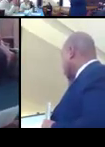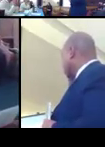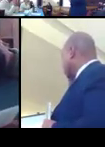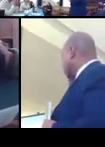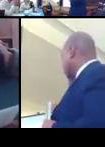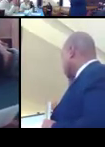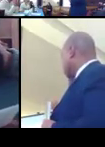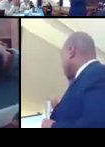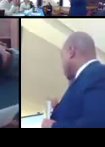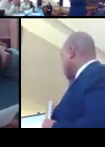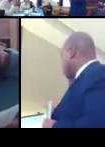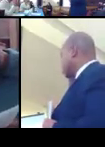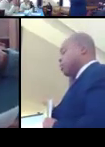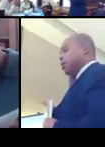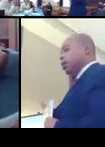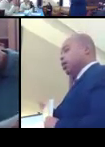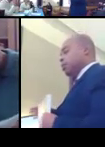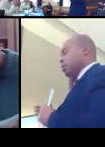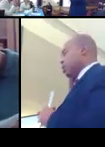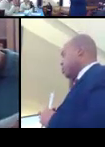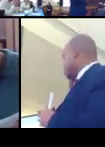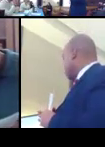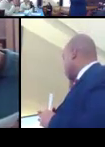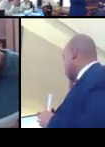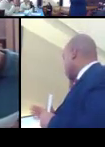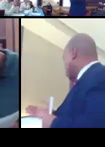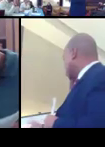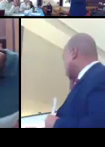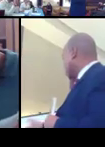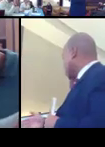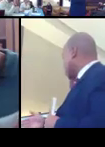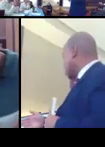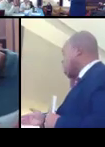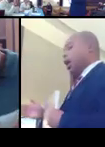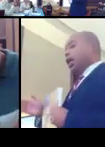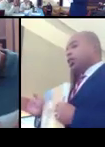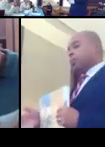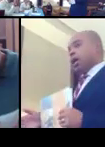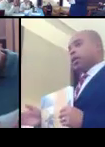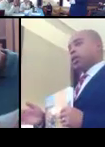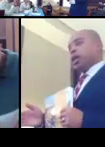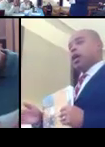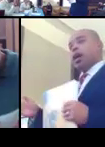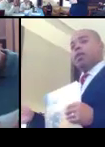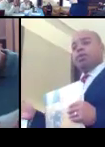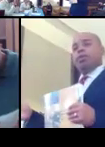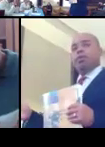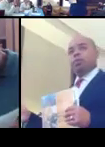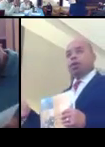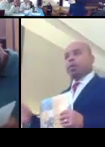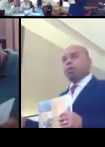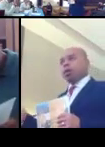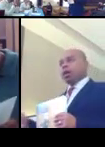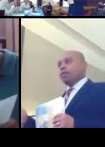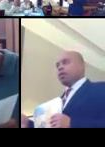and one of the aspects of the neighborhoods coming together, people in the neighborhoods coming together, identifying a spot to say, hey, this